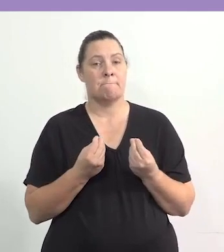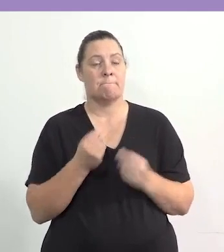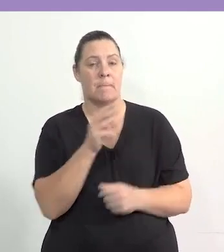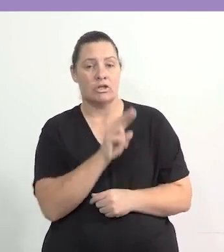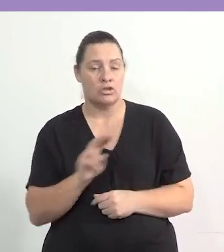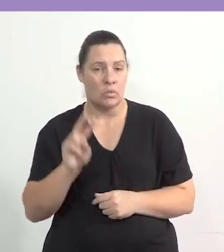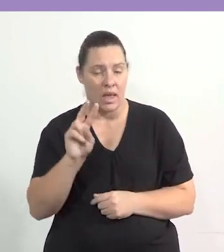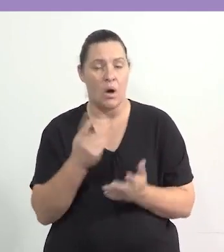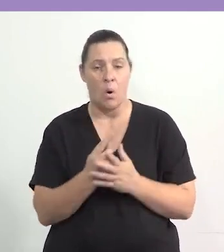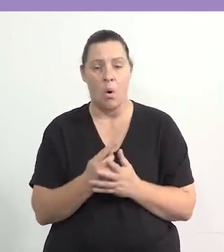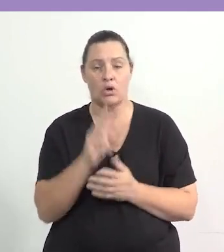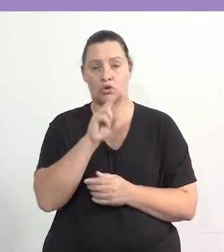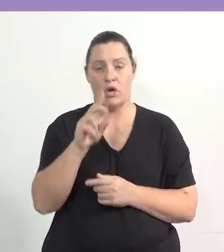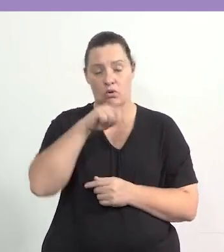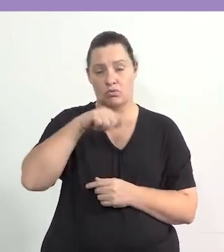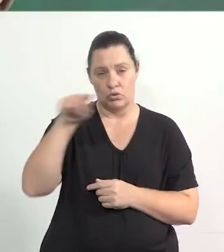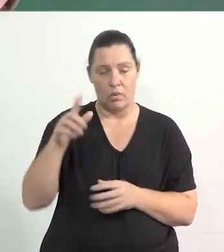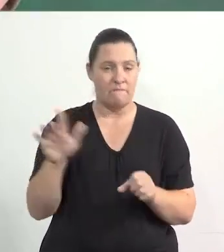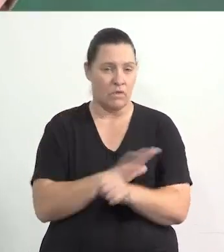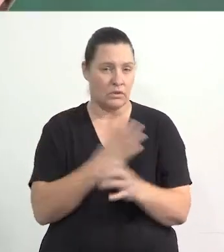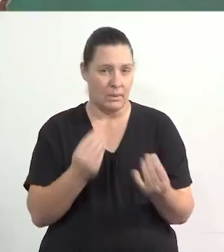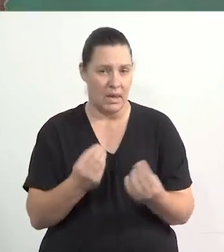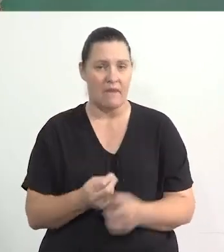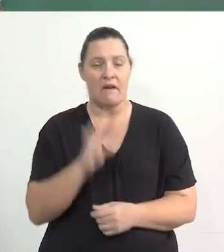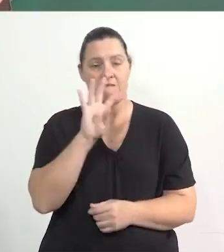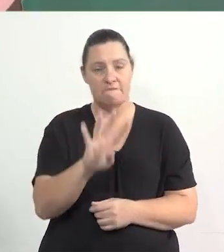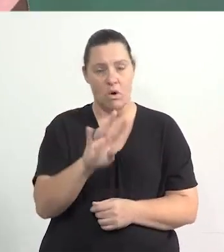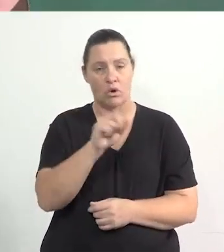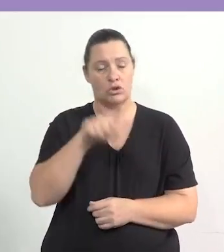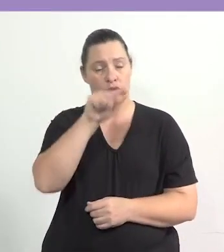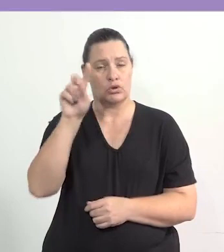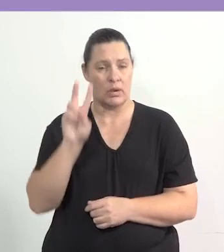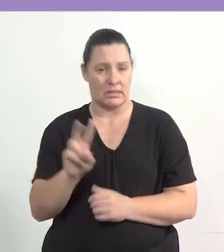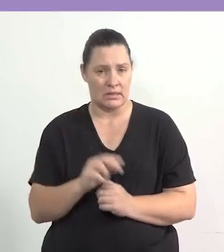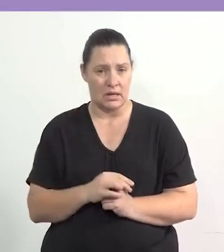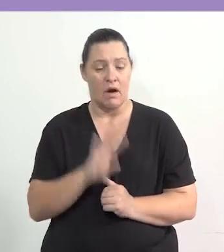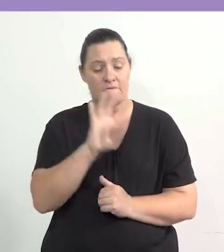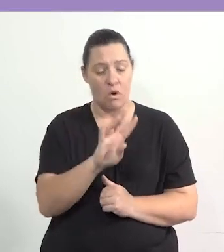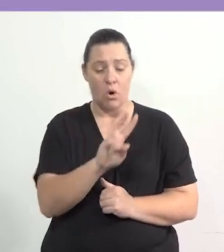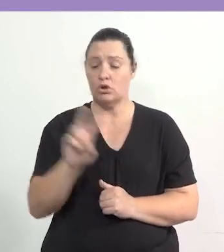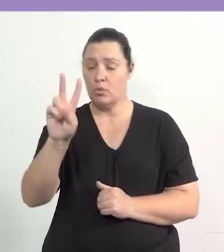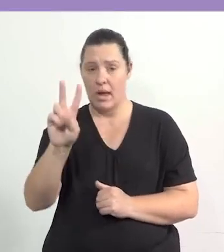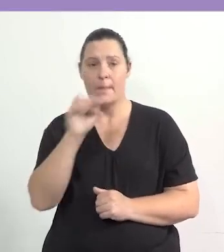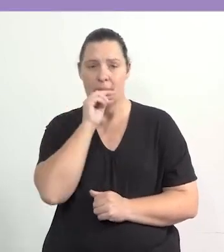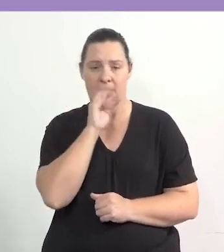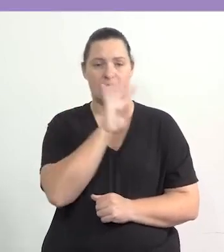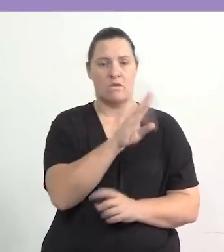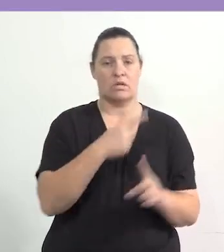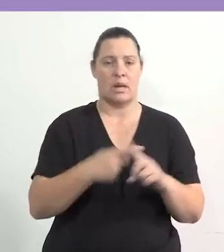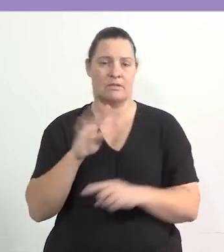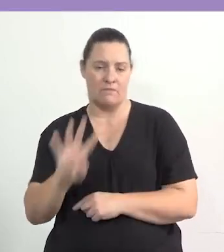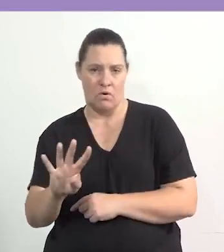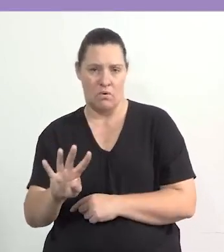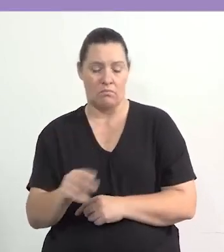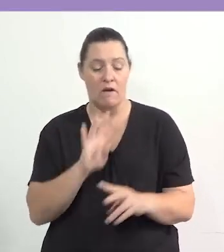the square and the square roots of whole numbers, so I have there 4 squared. What does 4 squared mean? That is 4 times